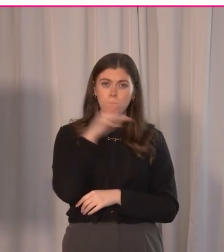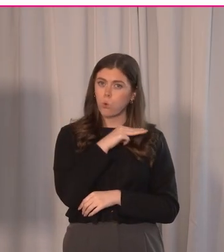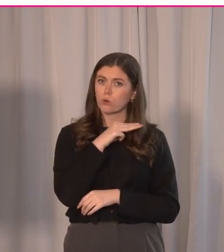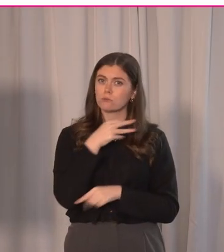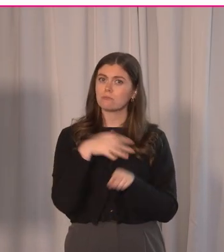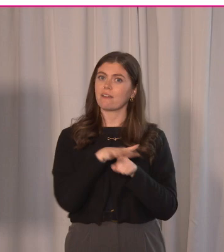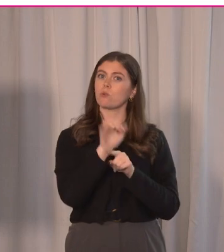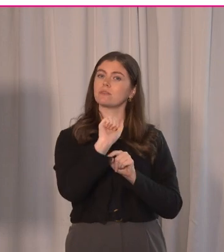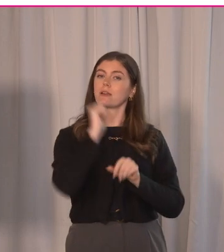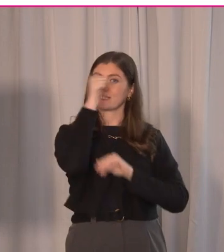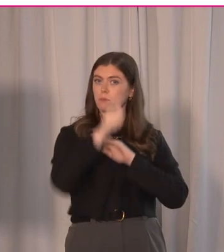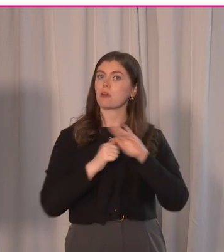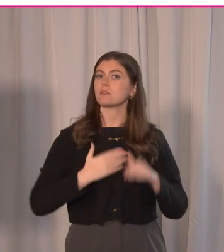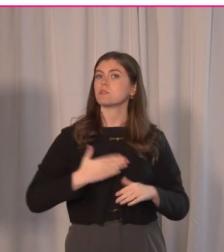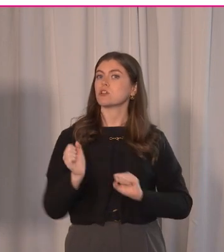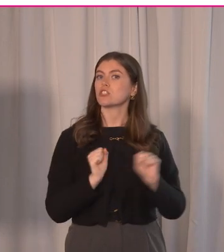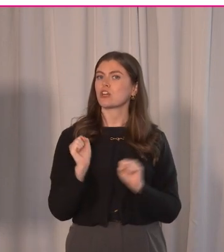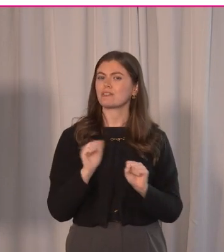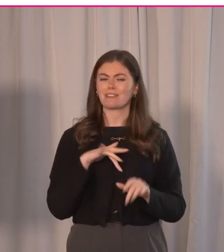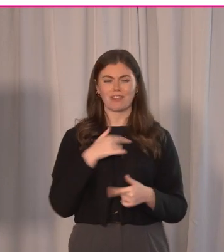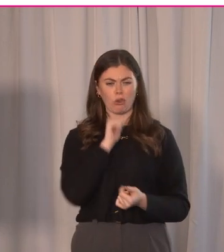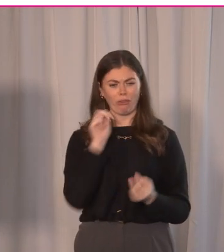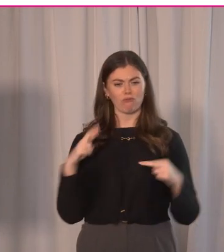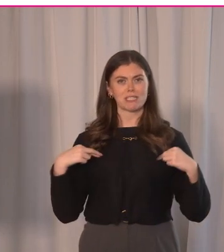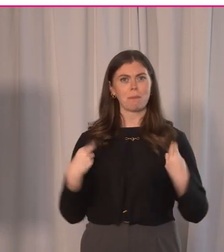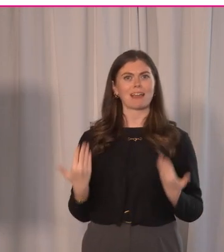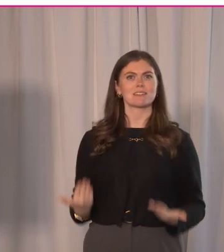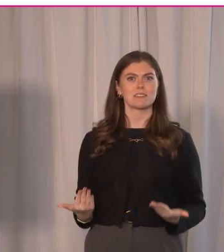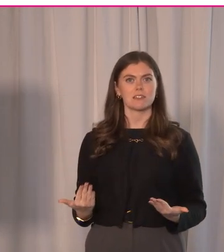of maternity services. Didn't feel respected